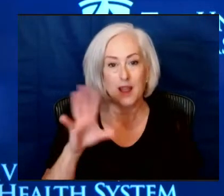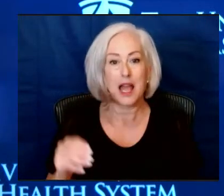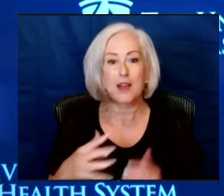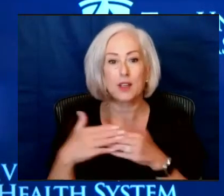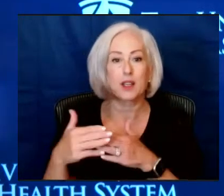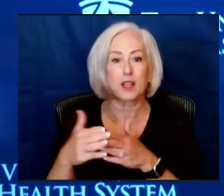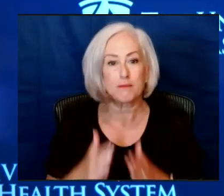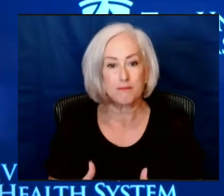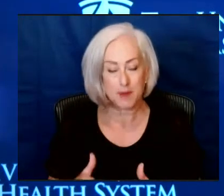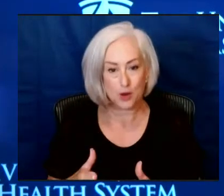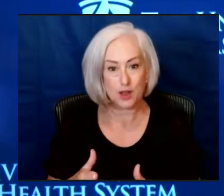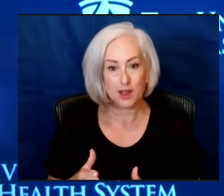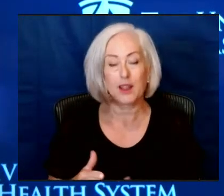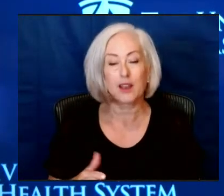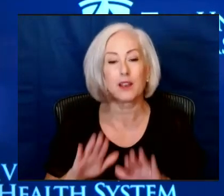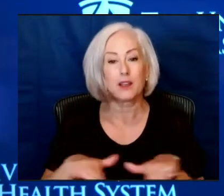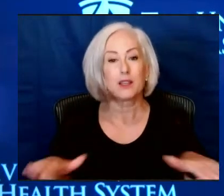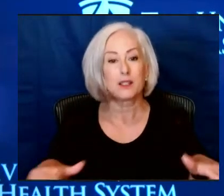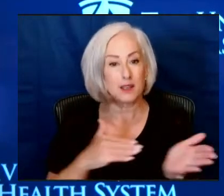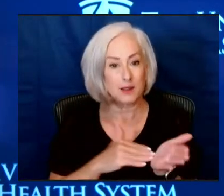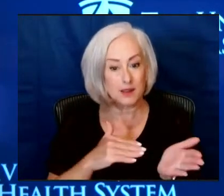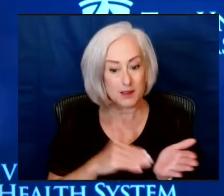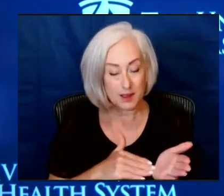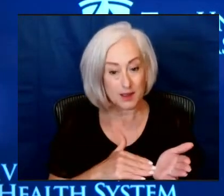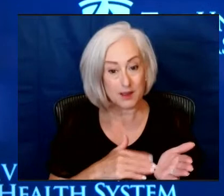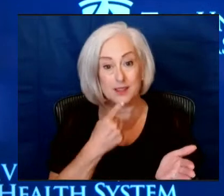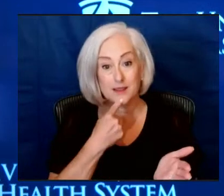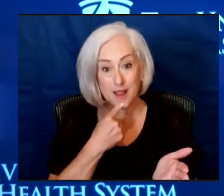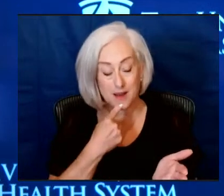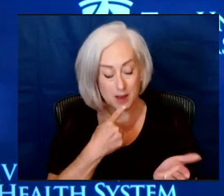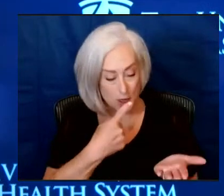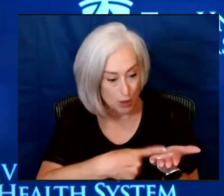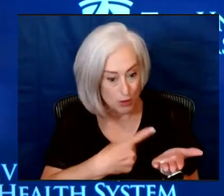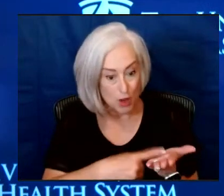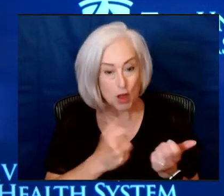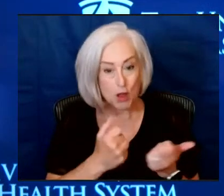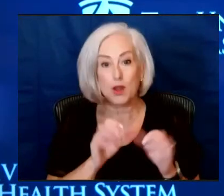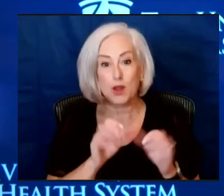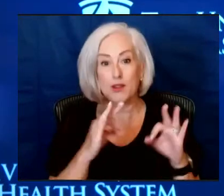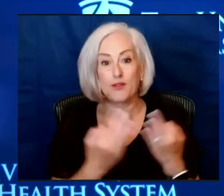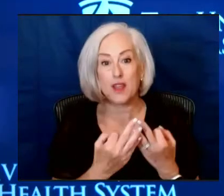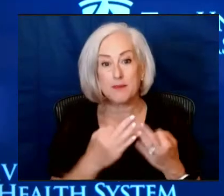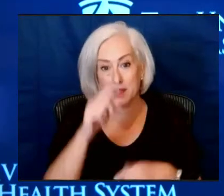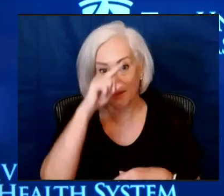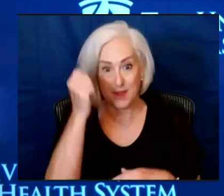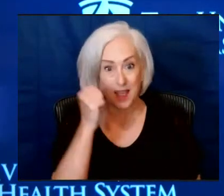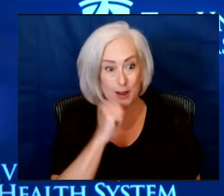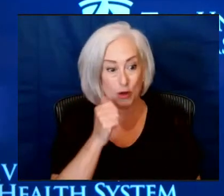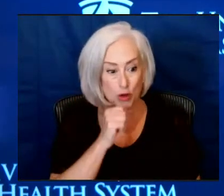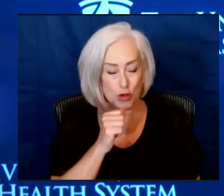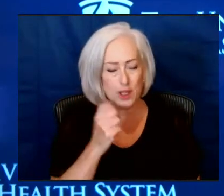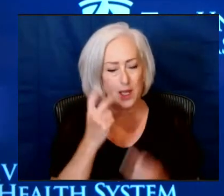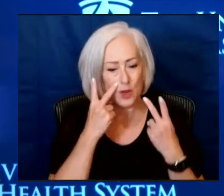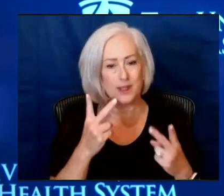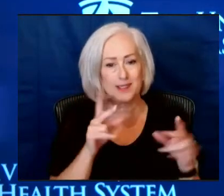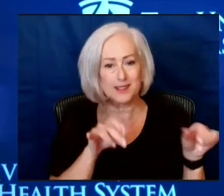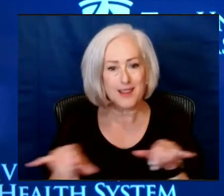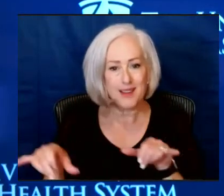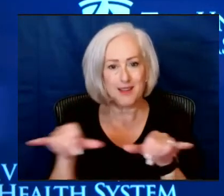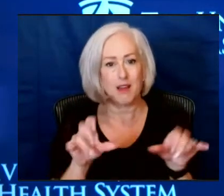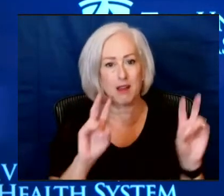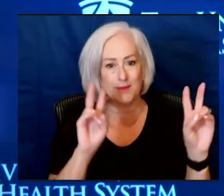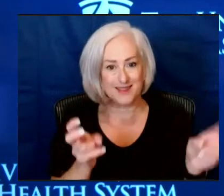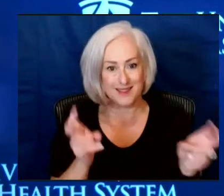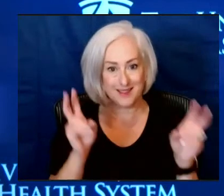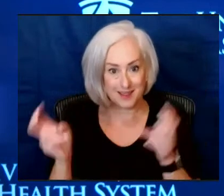talk to families of black girls, there are common themes, experiences in which normal emotions are caricatured,